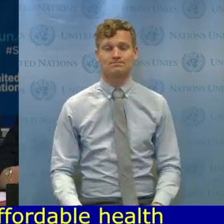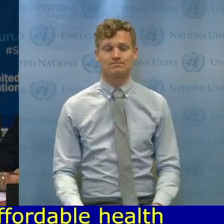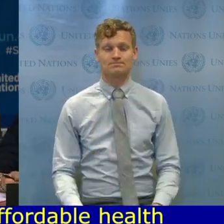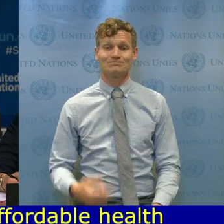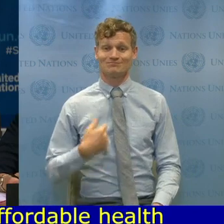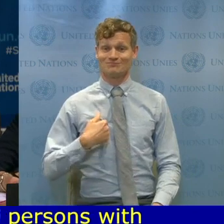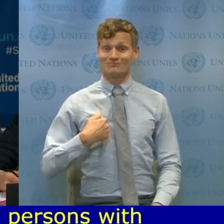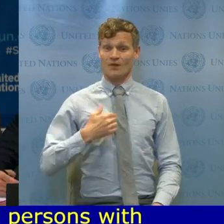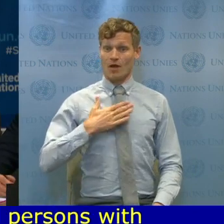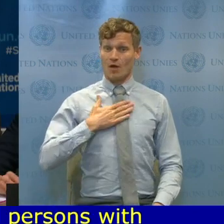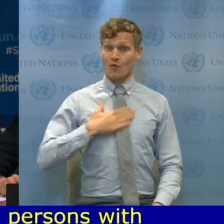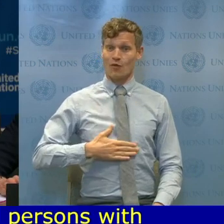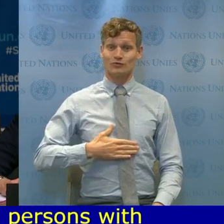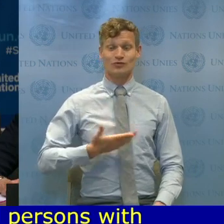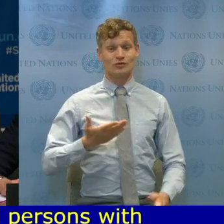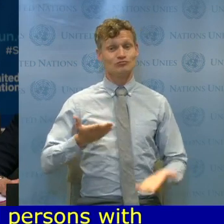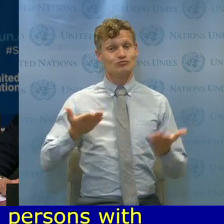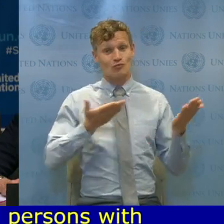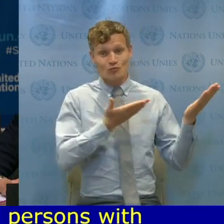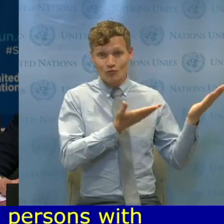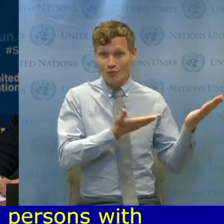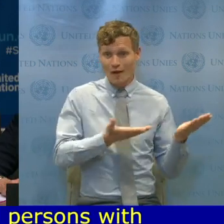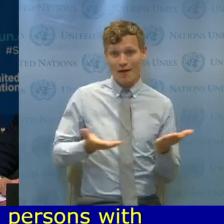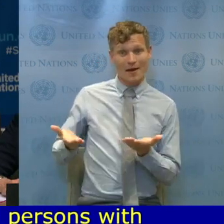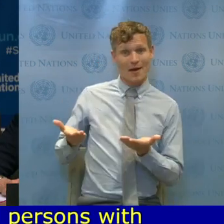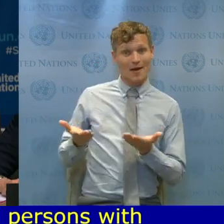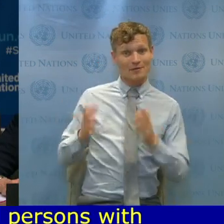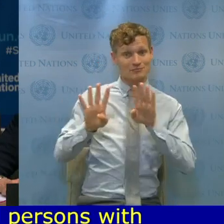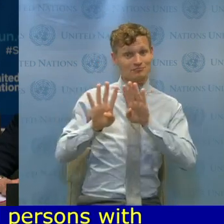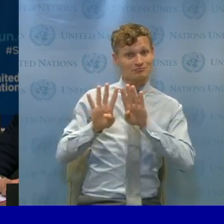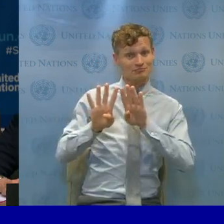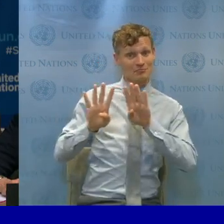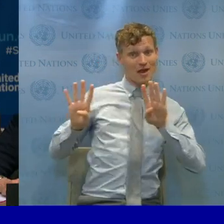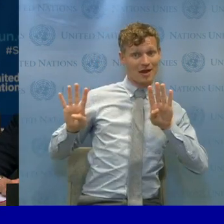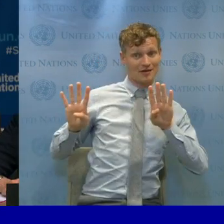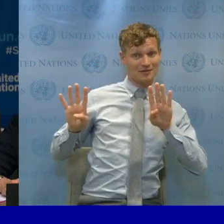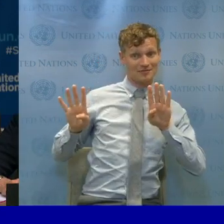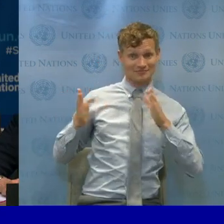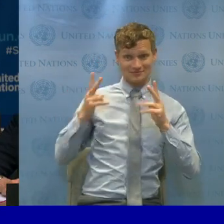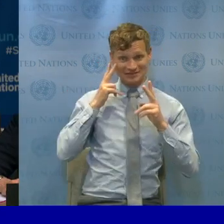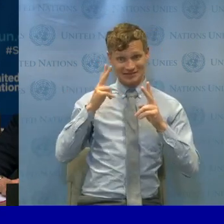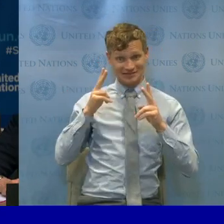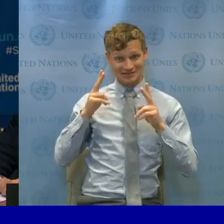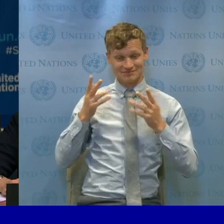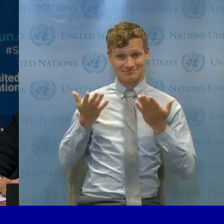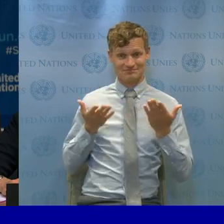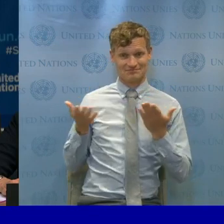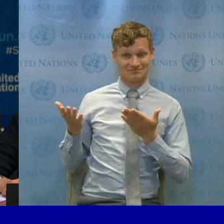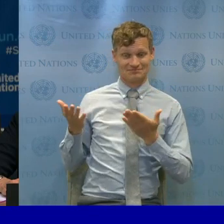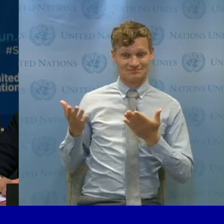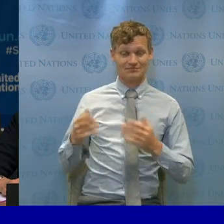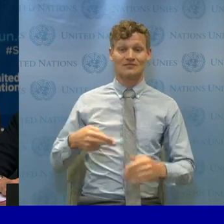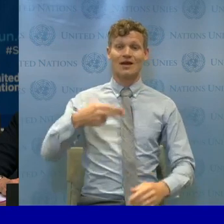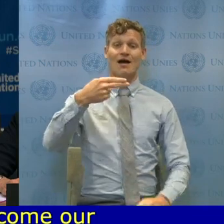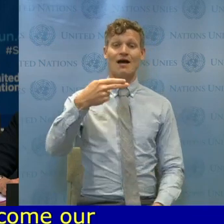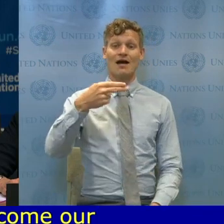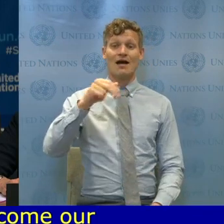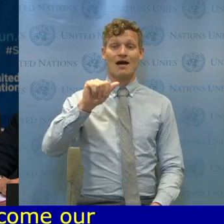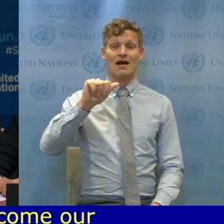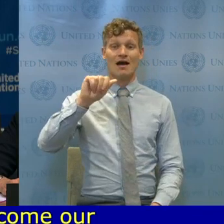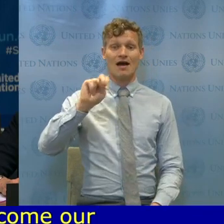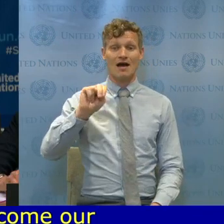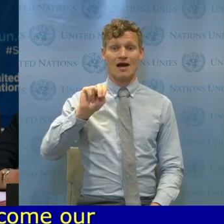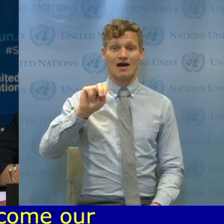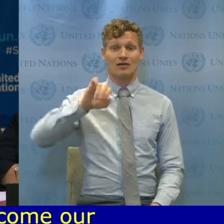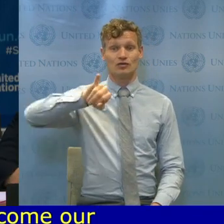our distinguished panelists who are present on the podium. Mr. Han Jinju, professor in